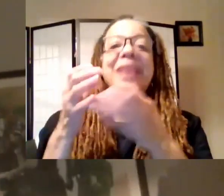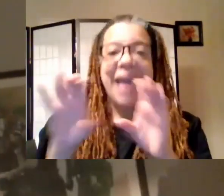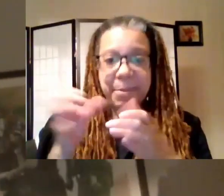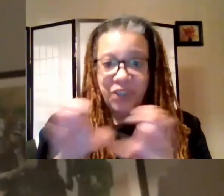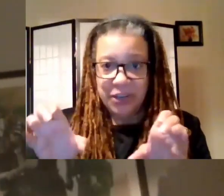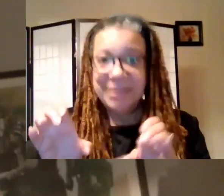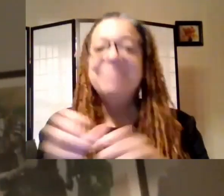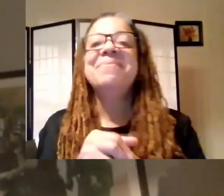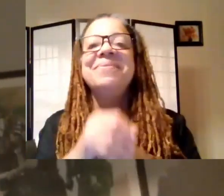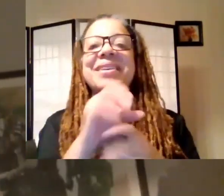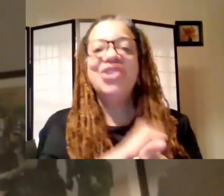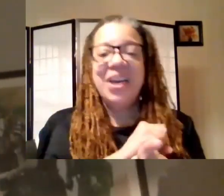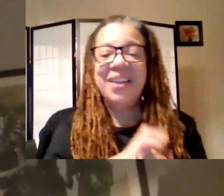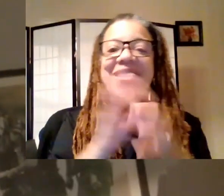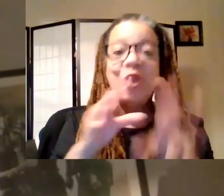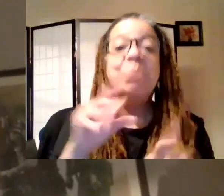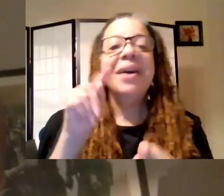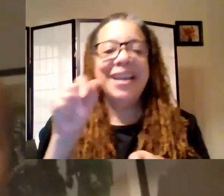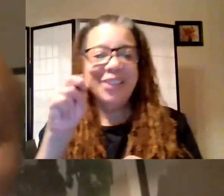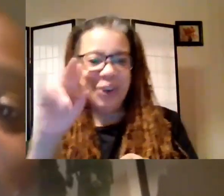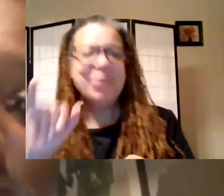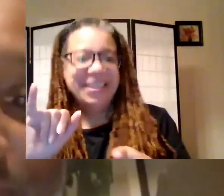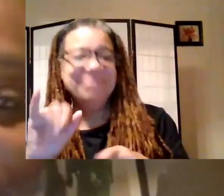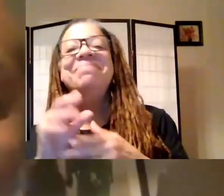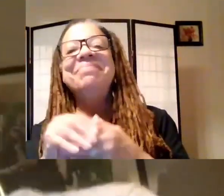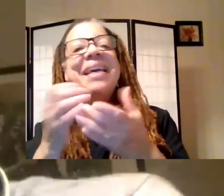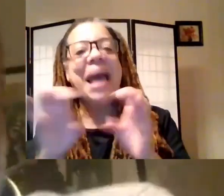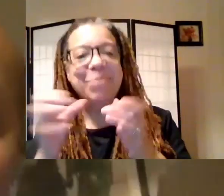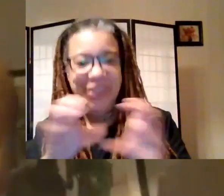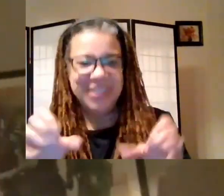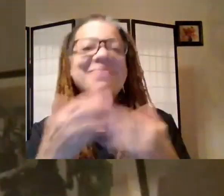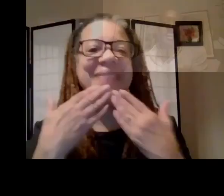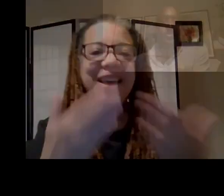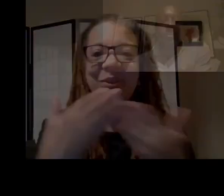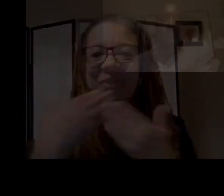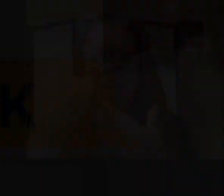Shelly, our ASL interpreter, and Tony, our captioner. My apologies. Thank you all.